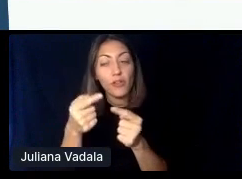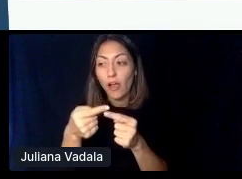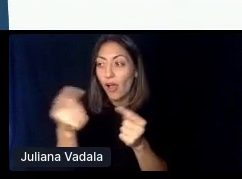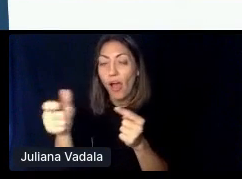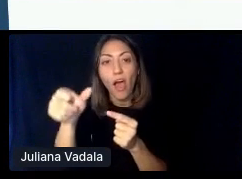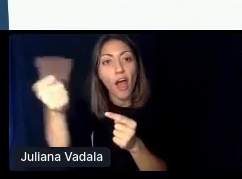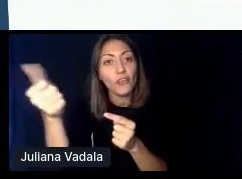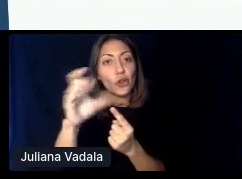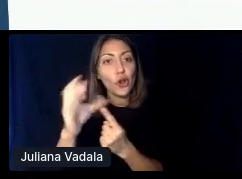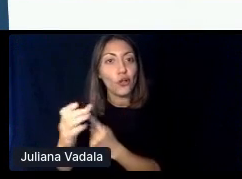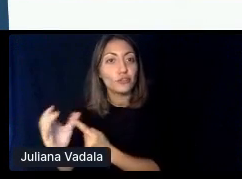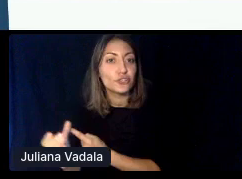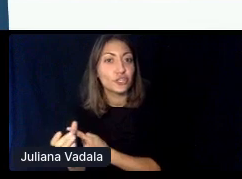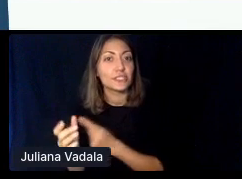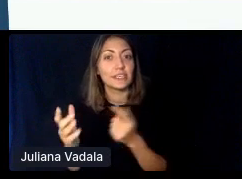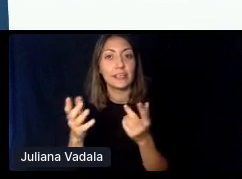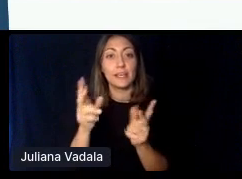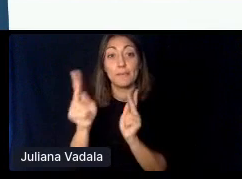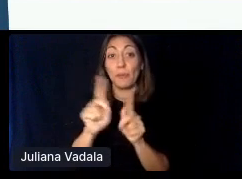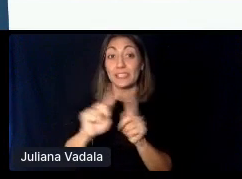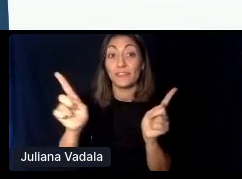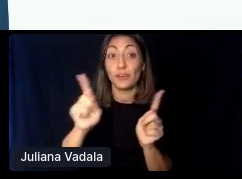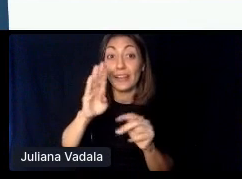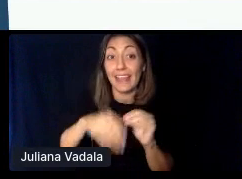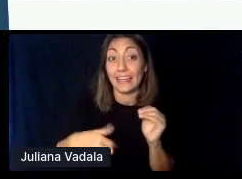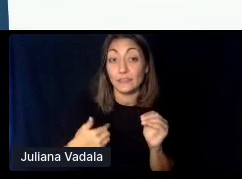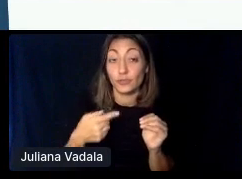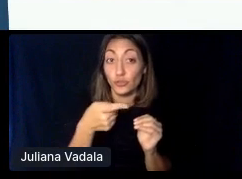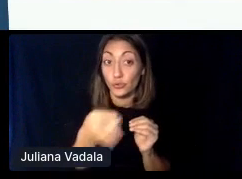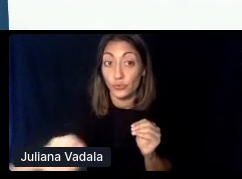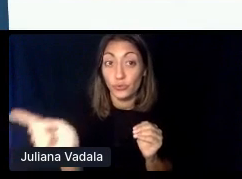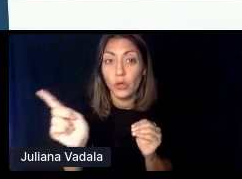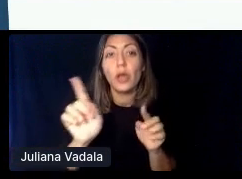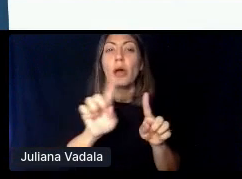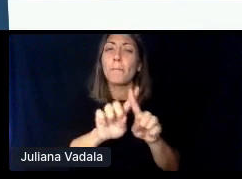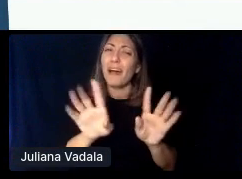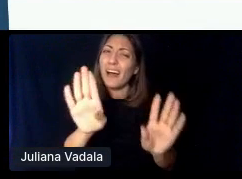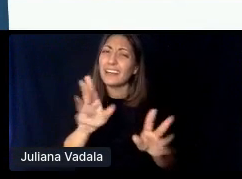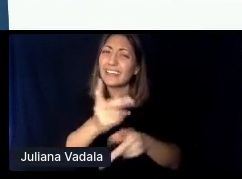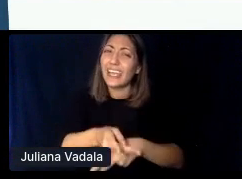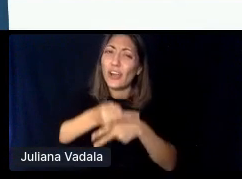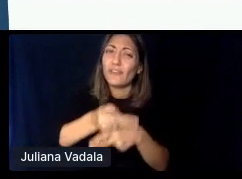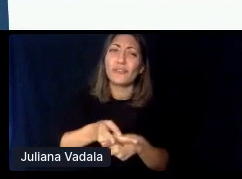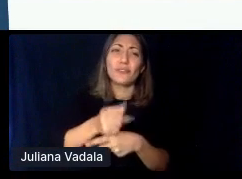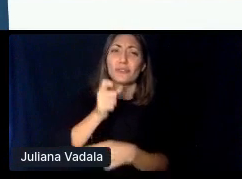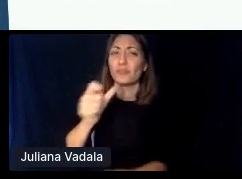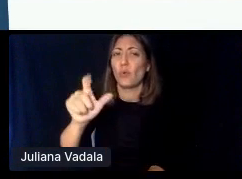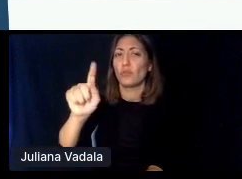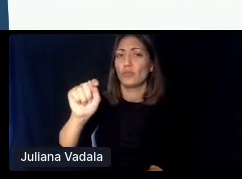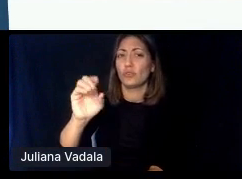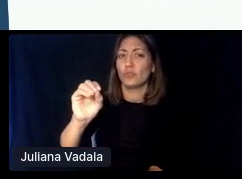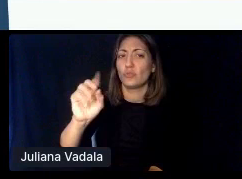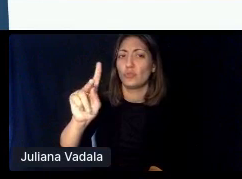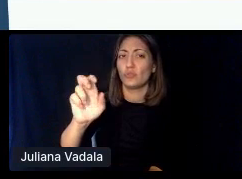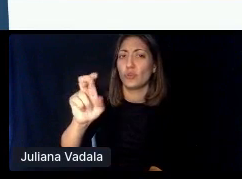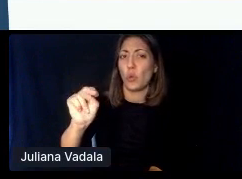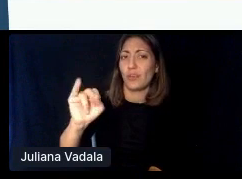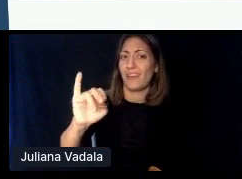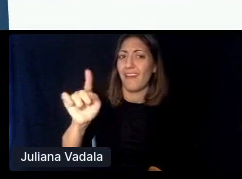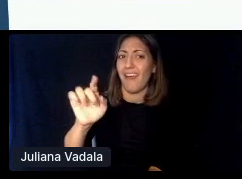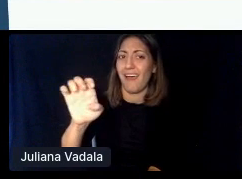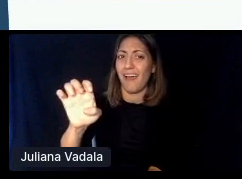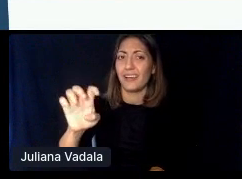you. Though watch out for tokenizing and fetishizing and social checklisting. It's not to try to